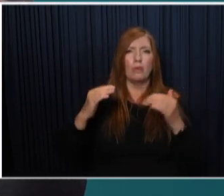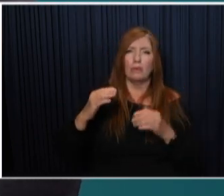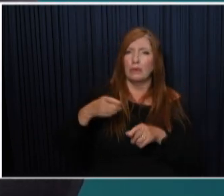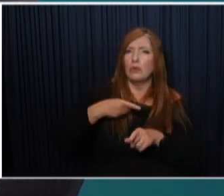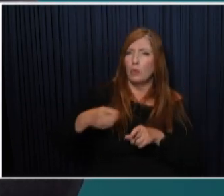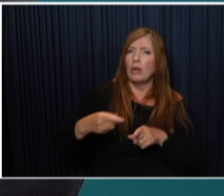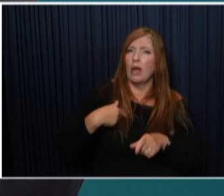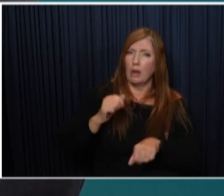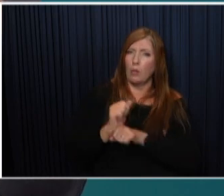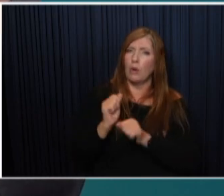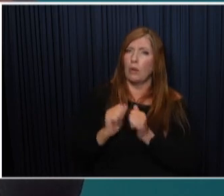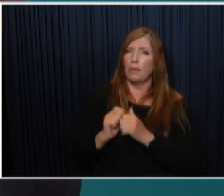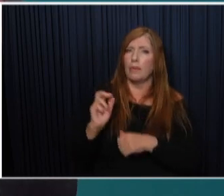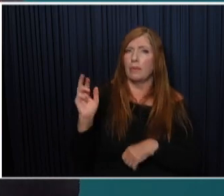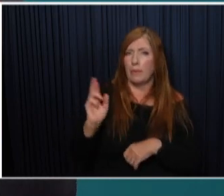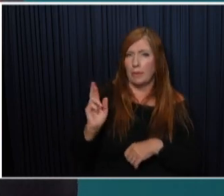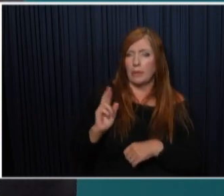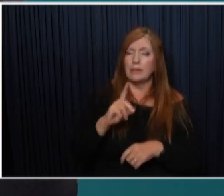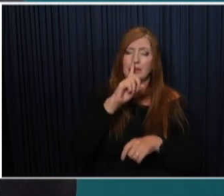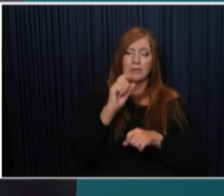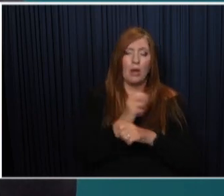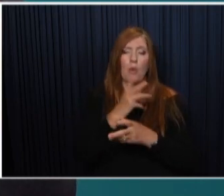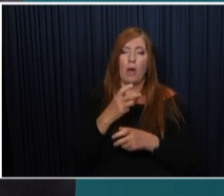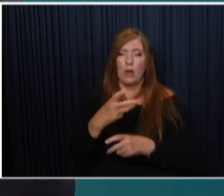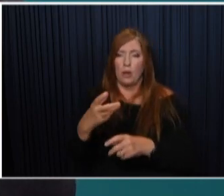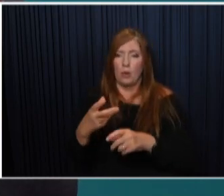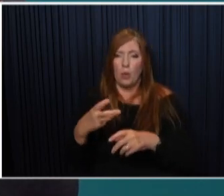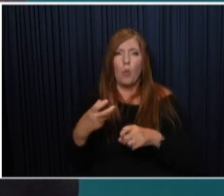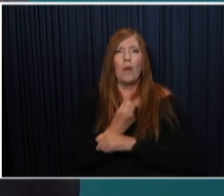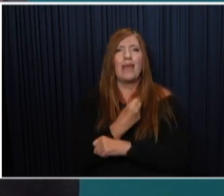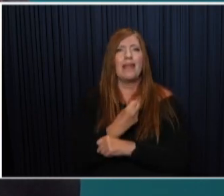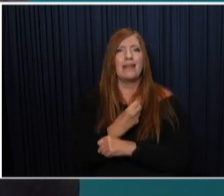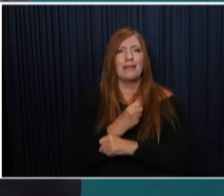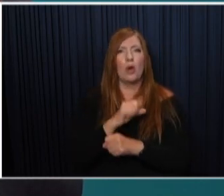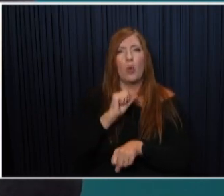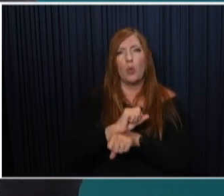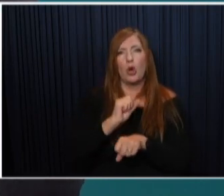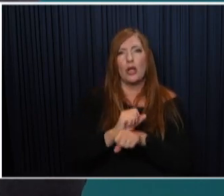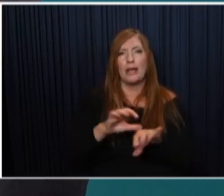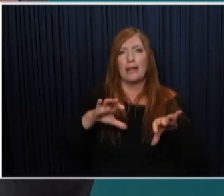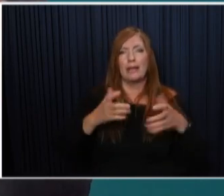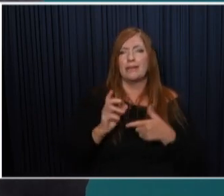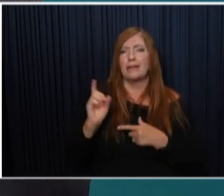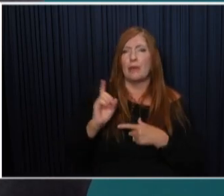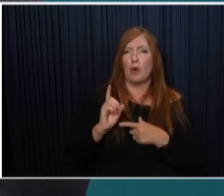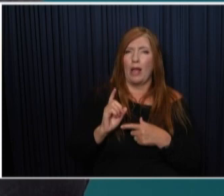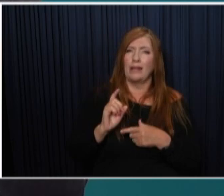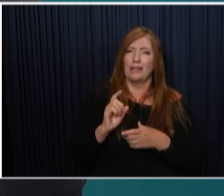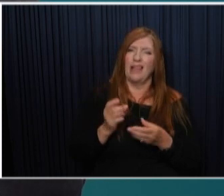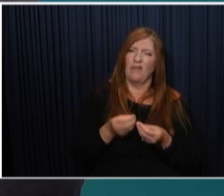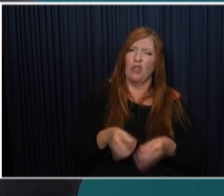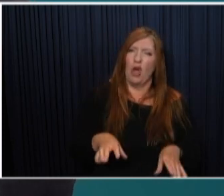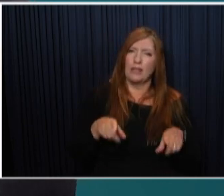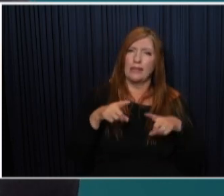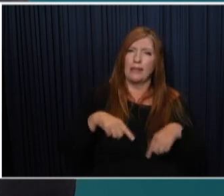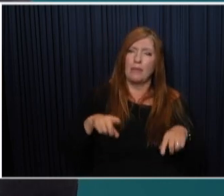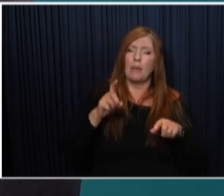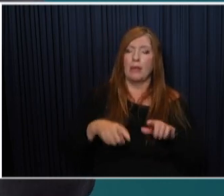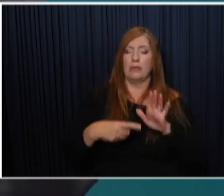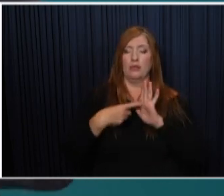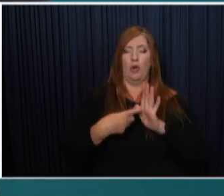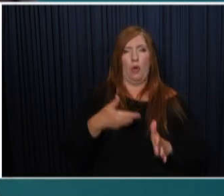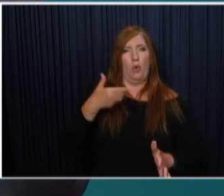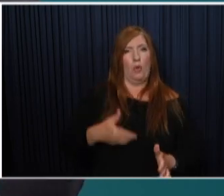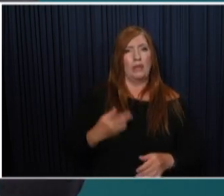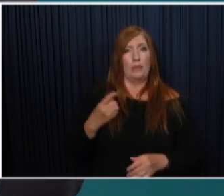that, especially to win back the working class that Democrats have kind of lost, we have got to present somebody